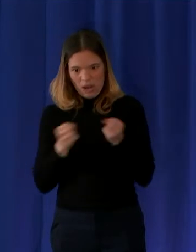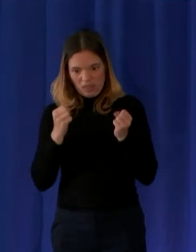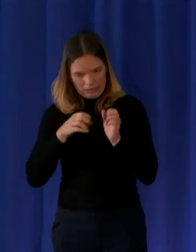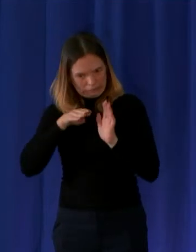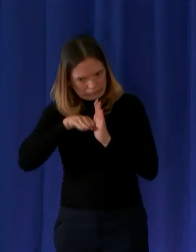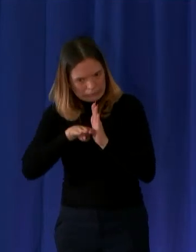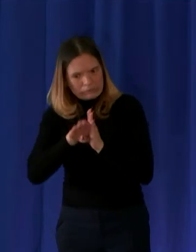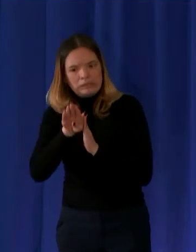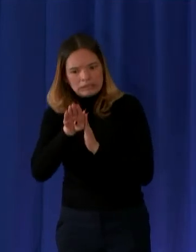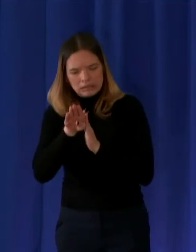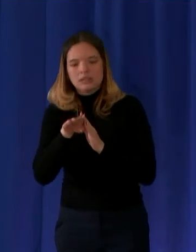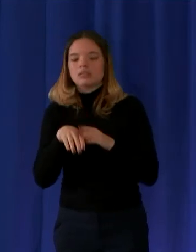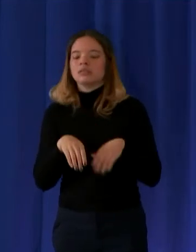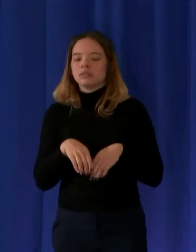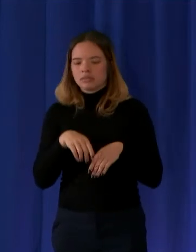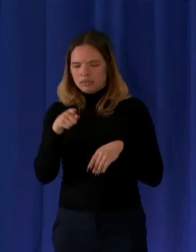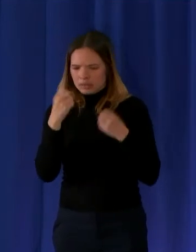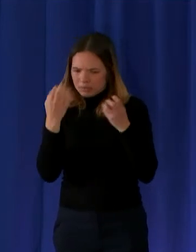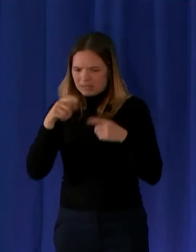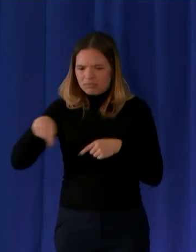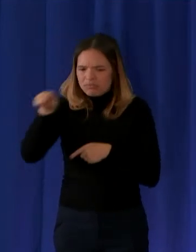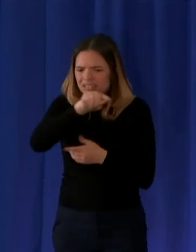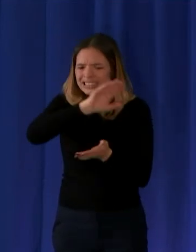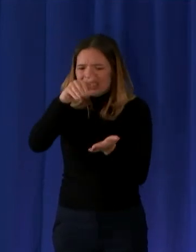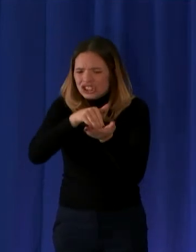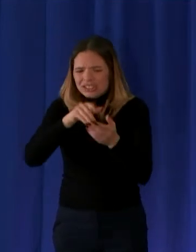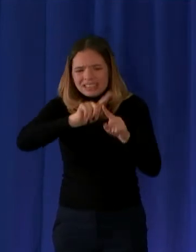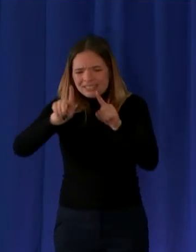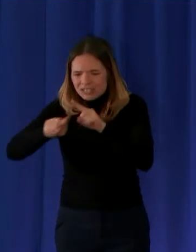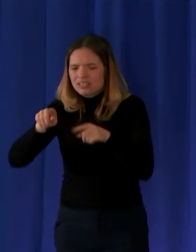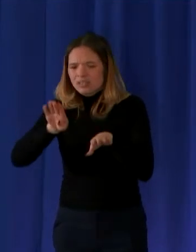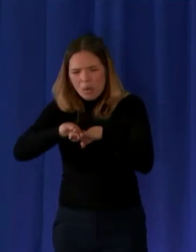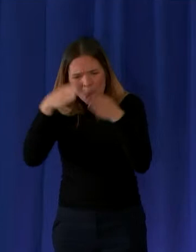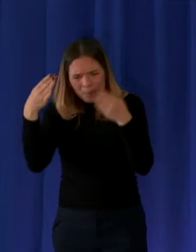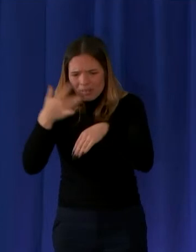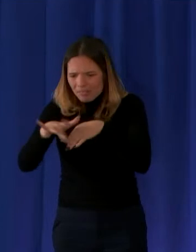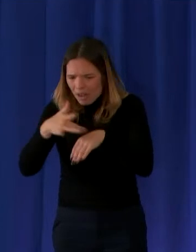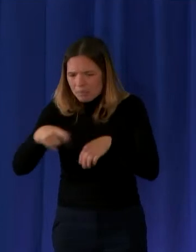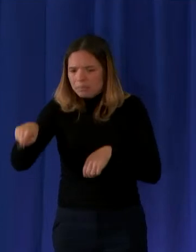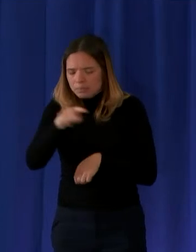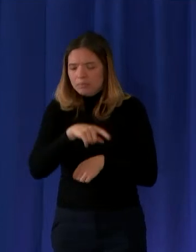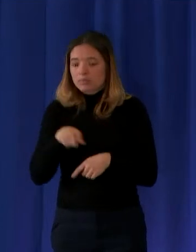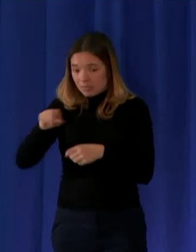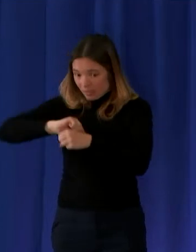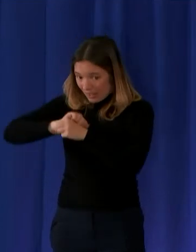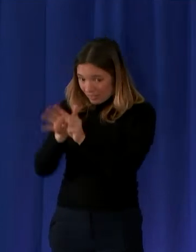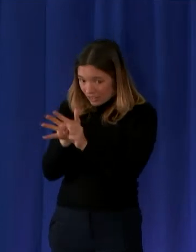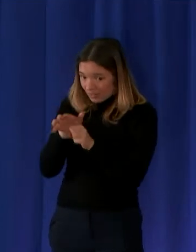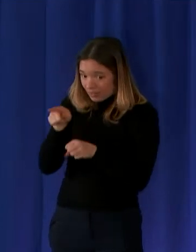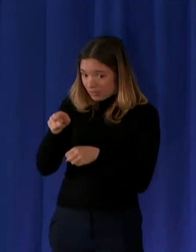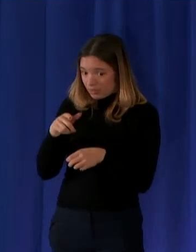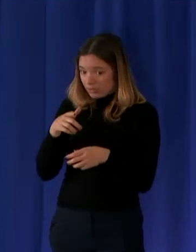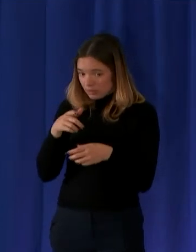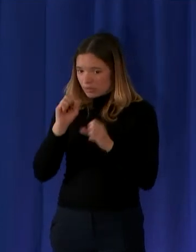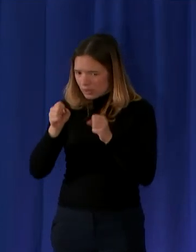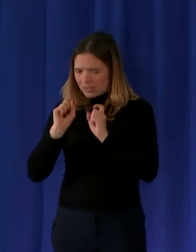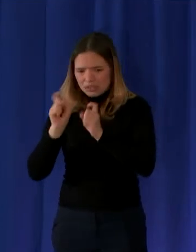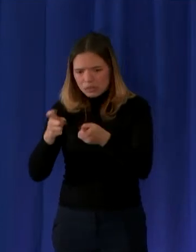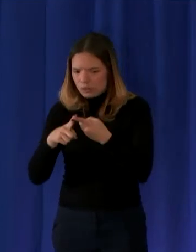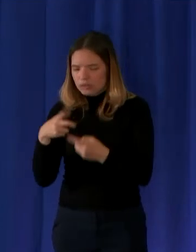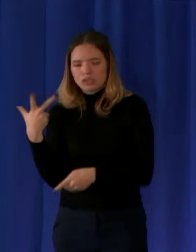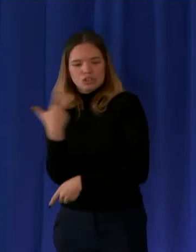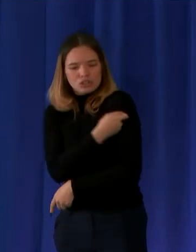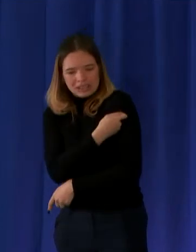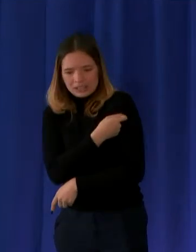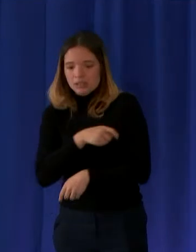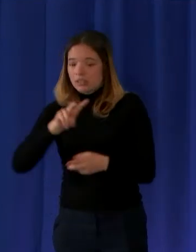opened a host of COVID centers in all 8 wards across the District of Columbia. Those COVID centers will give you your